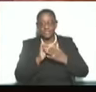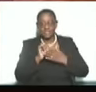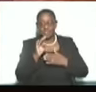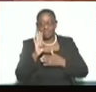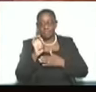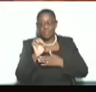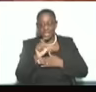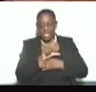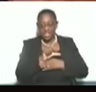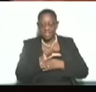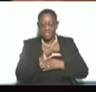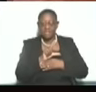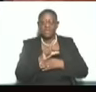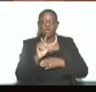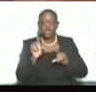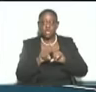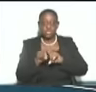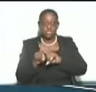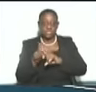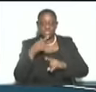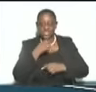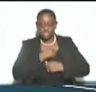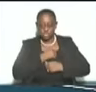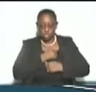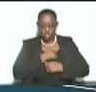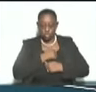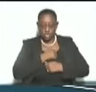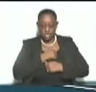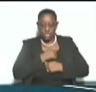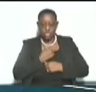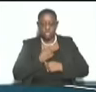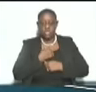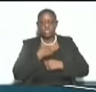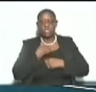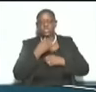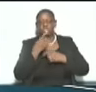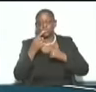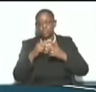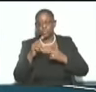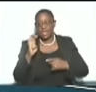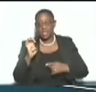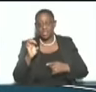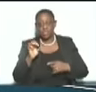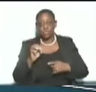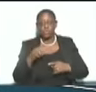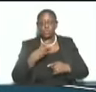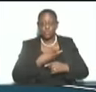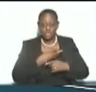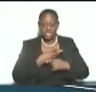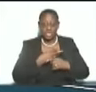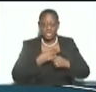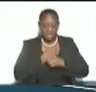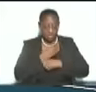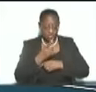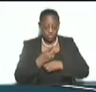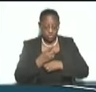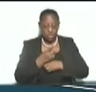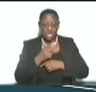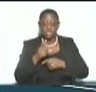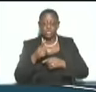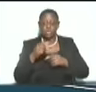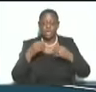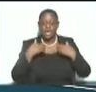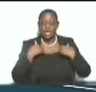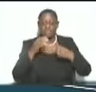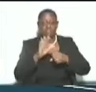on the recent passing of his wife. To you, my brother, we are with you. We have our full support. And